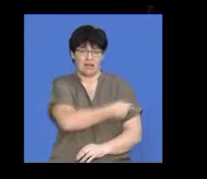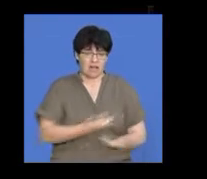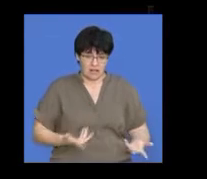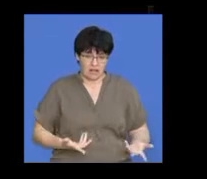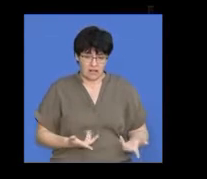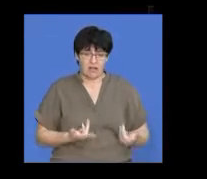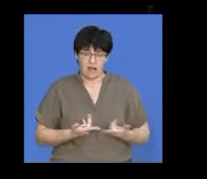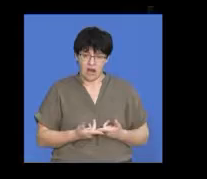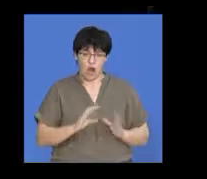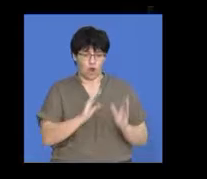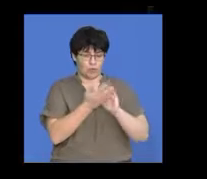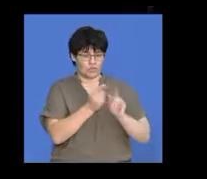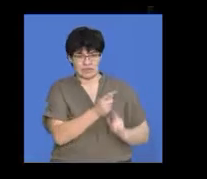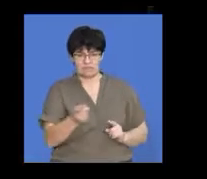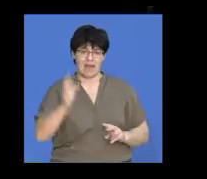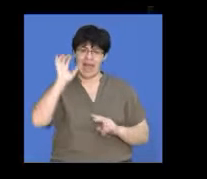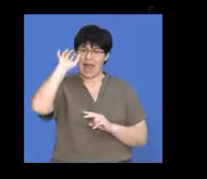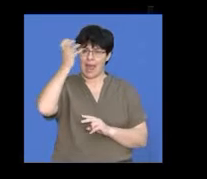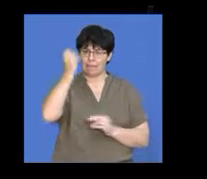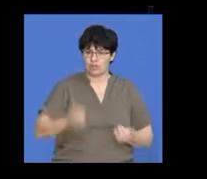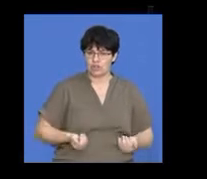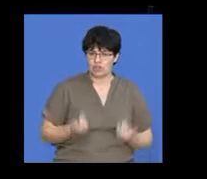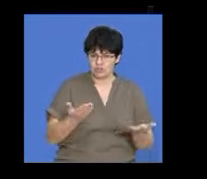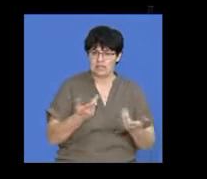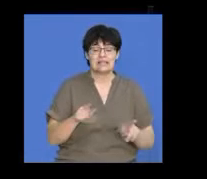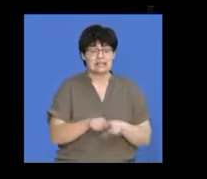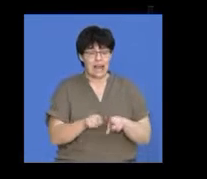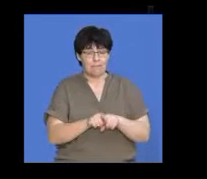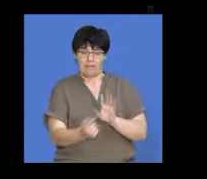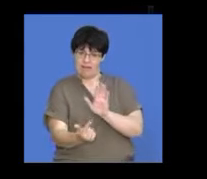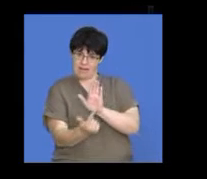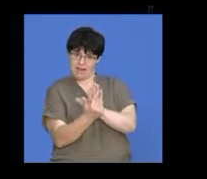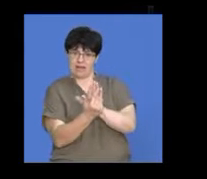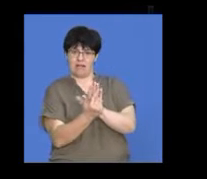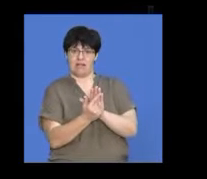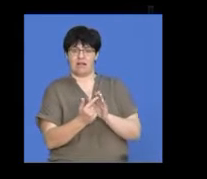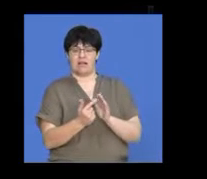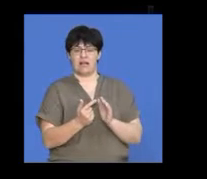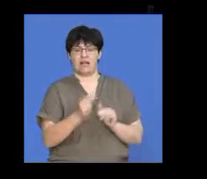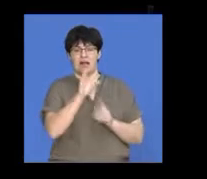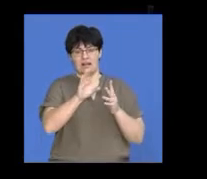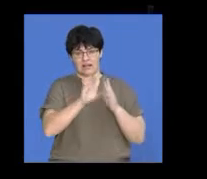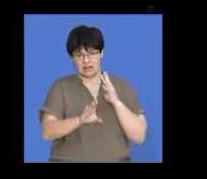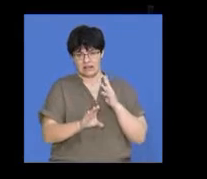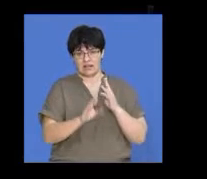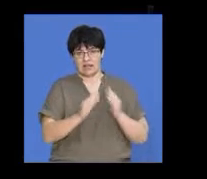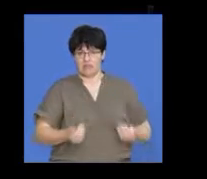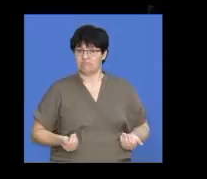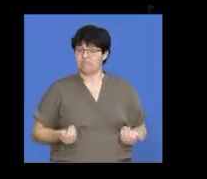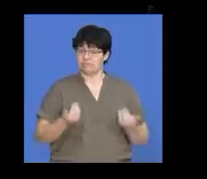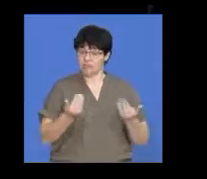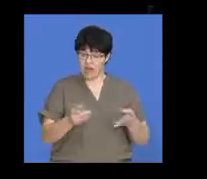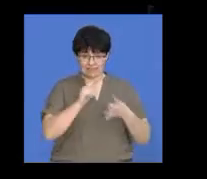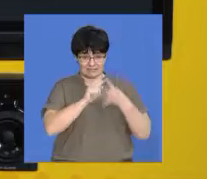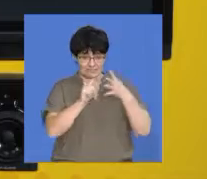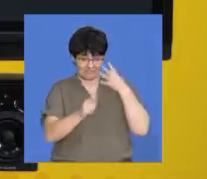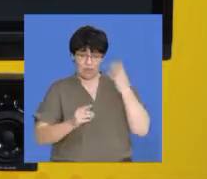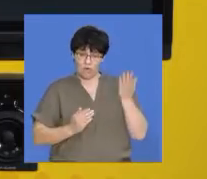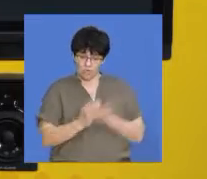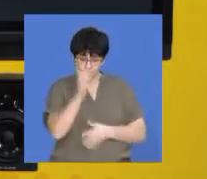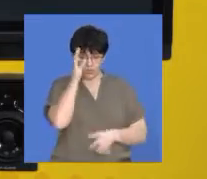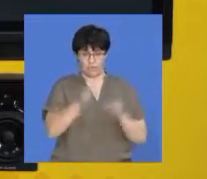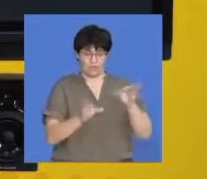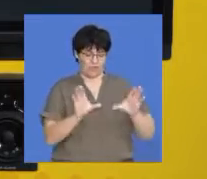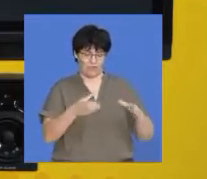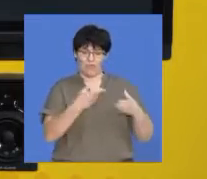ambulance services, and legal clinics. So these are all the things that were provided by the Black Panther